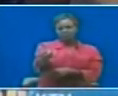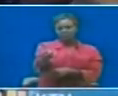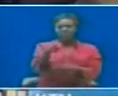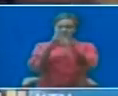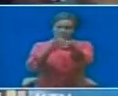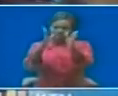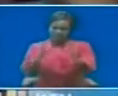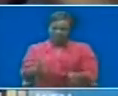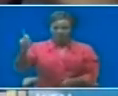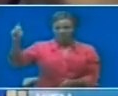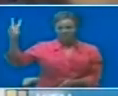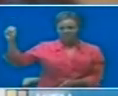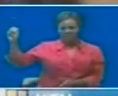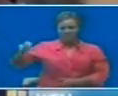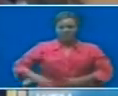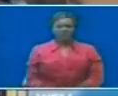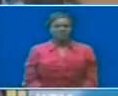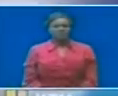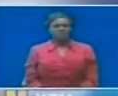Mani, KTN.